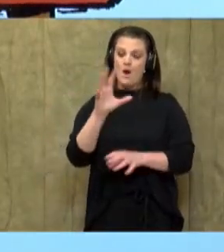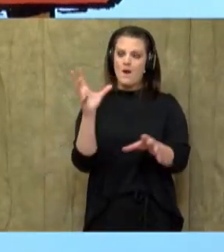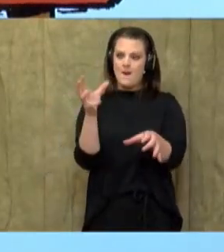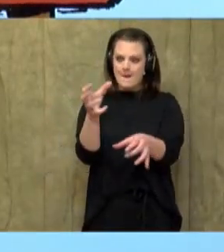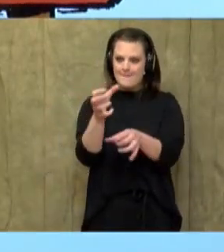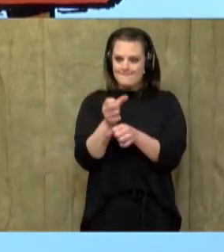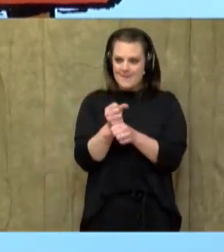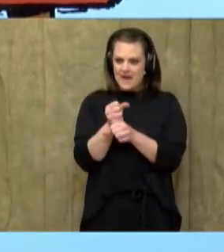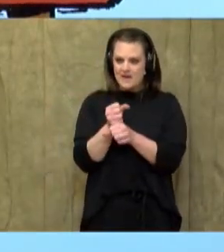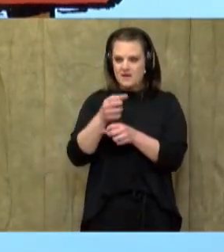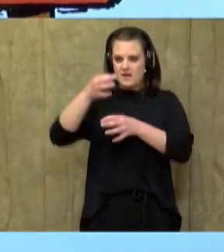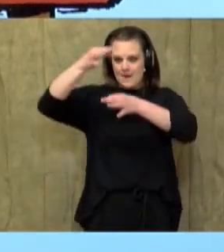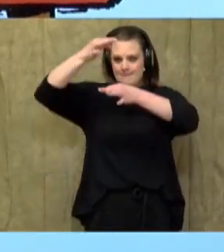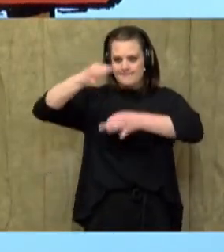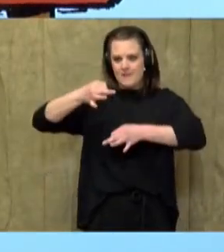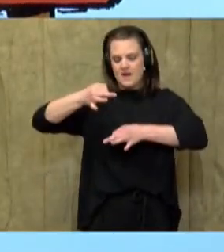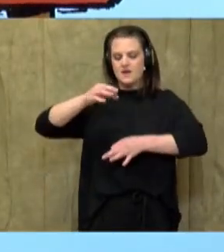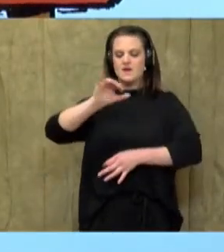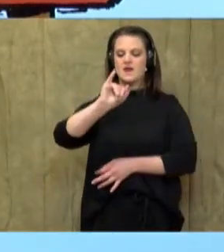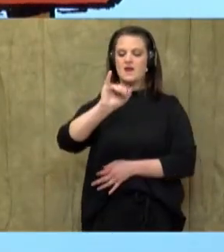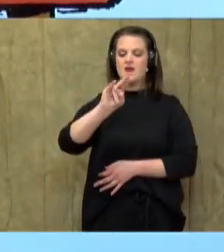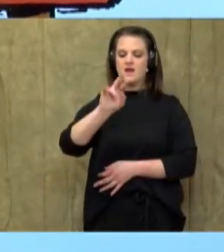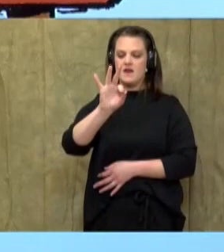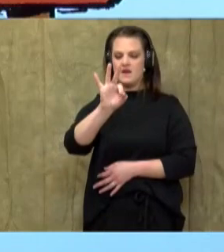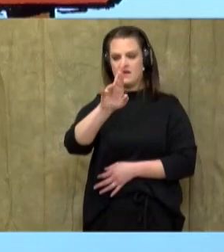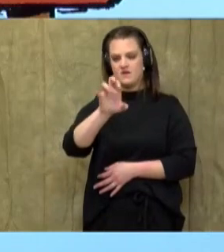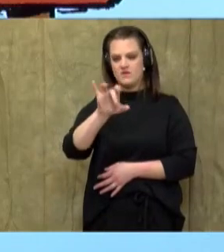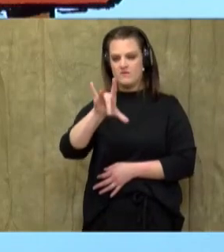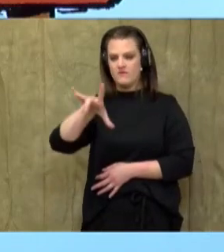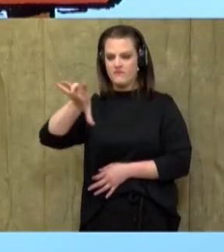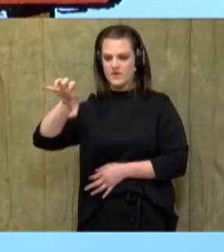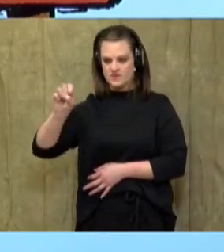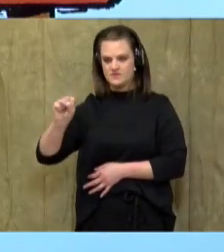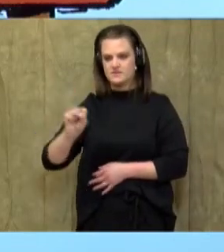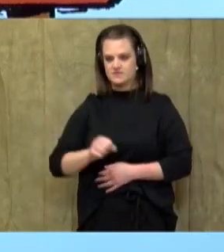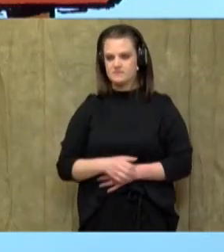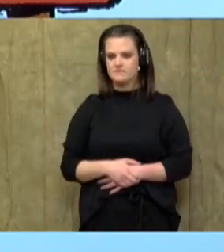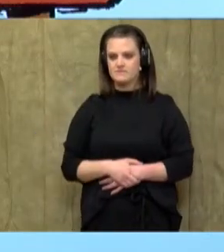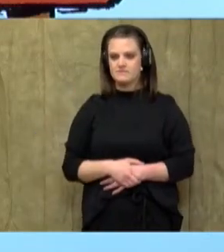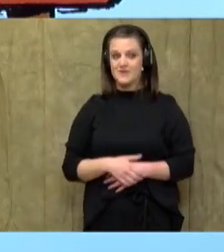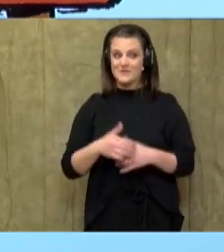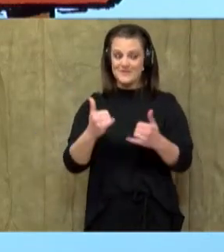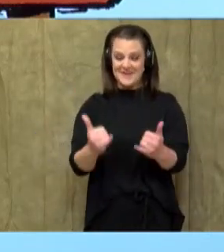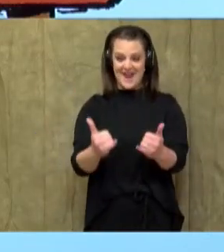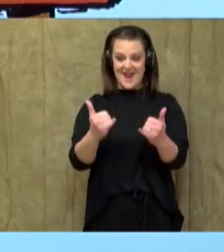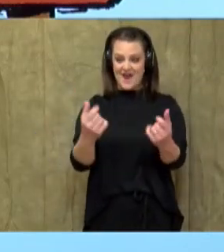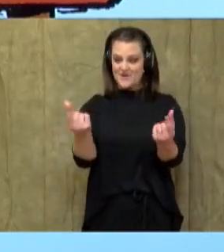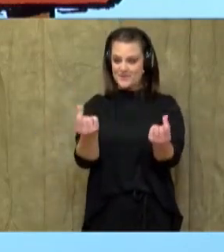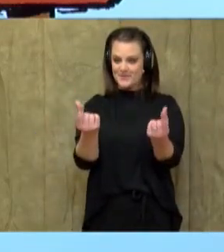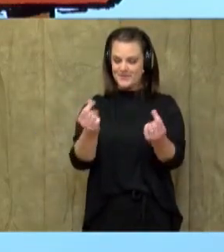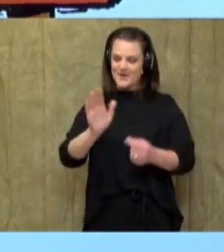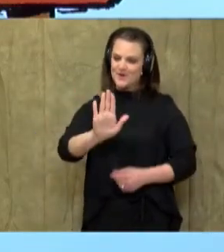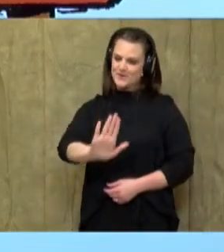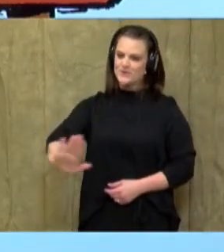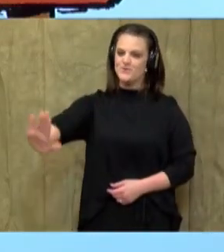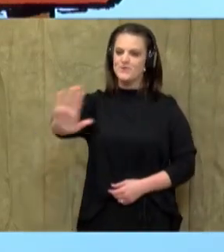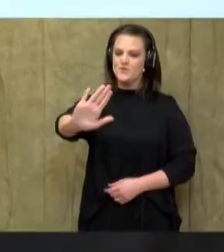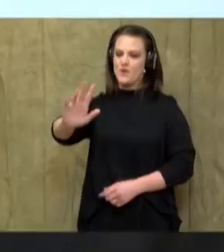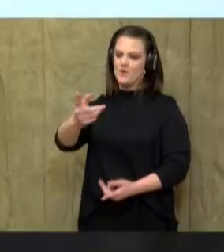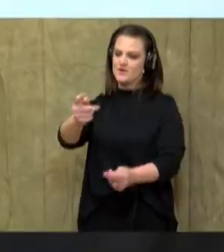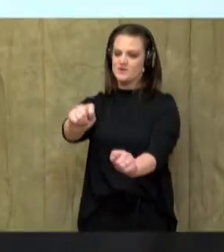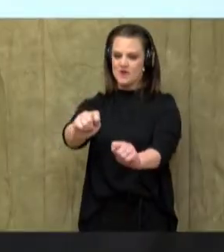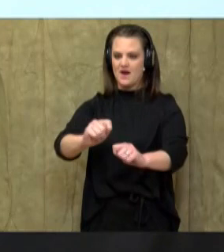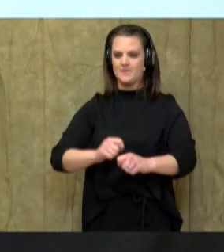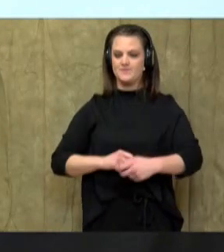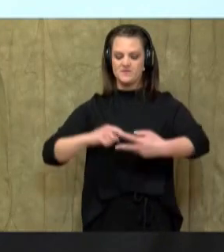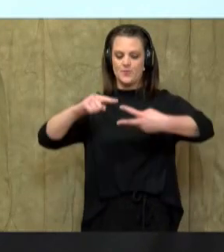time then to put your conclusion or your inference to the test. And this is a two-part